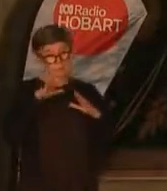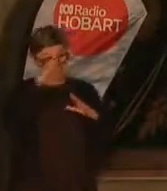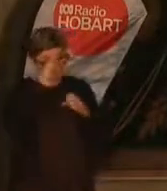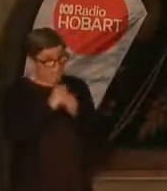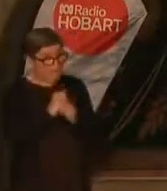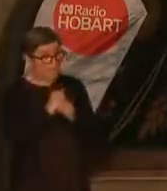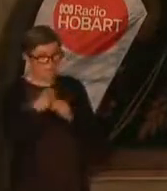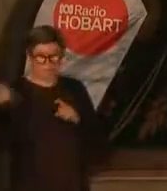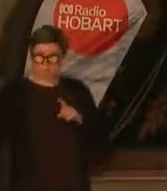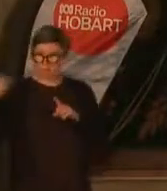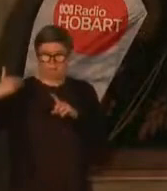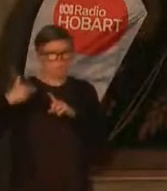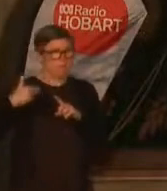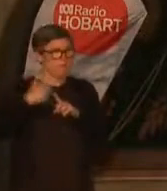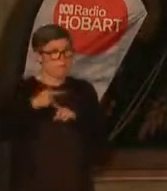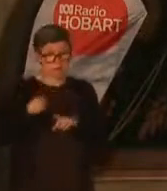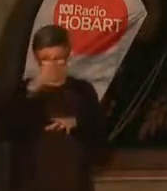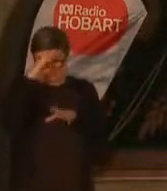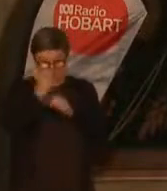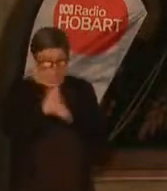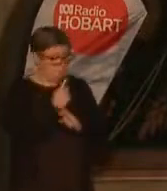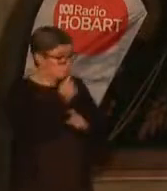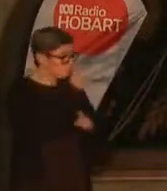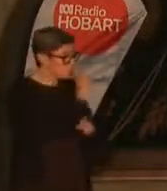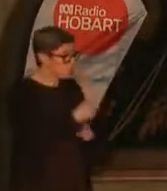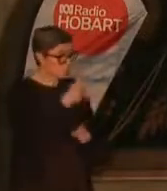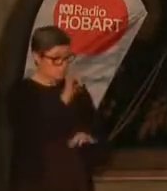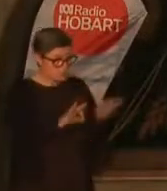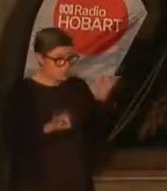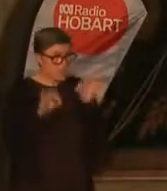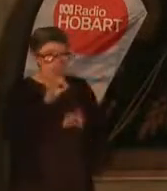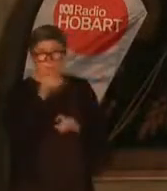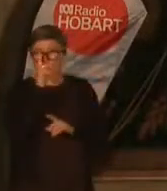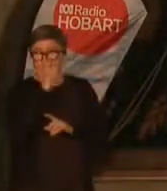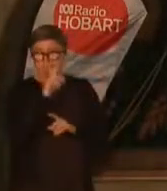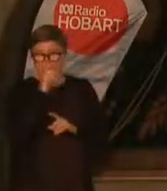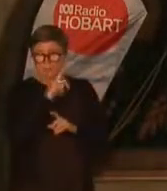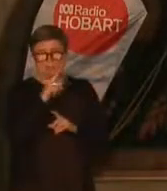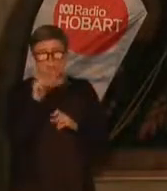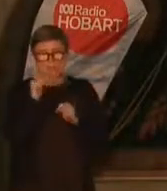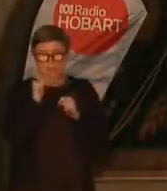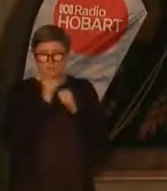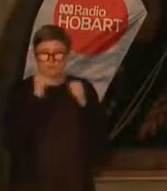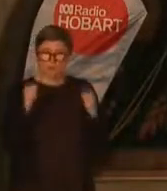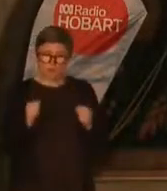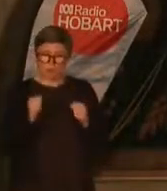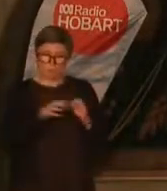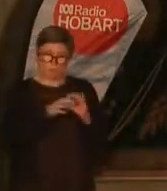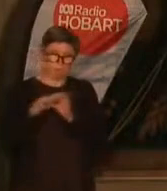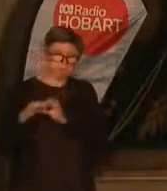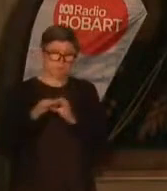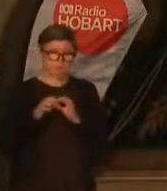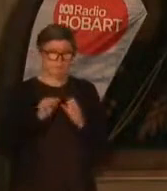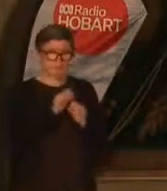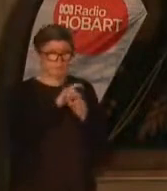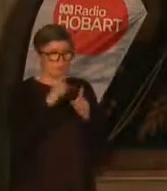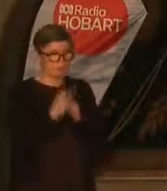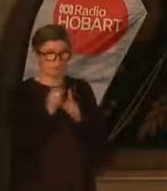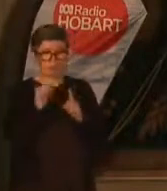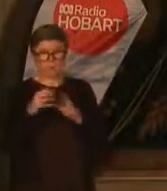that museums and scientific societies really perpetuated through the interpretation of our cultural material,